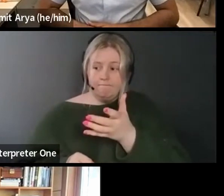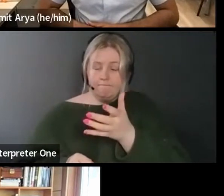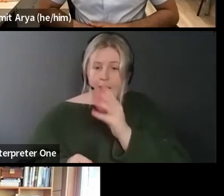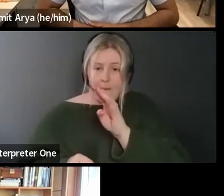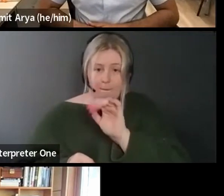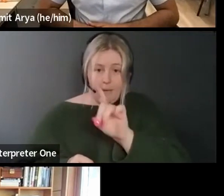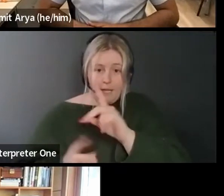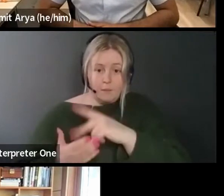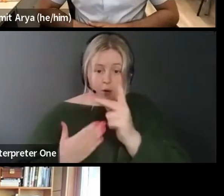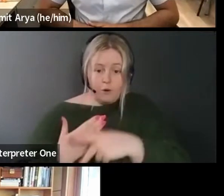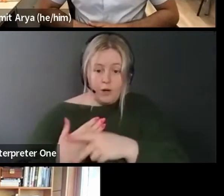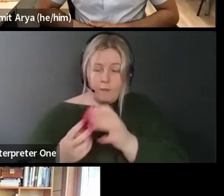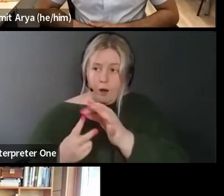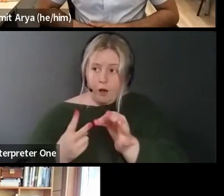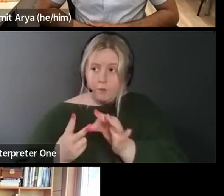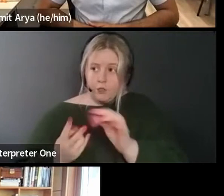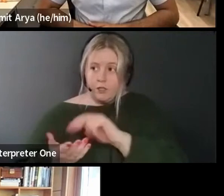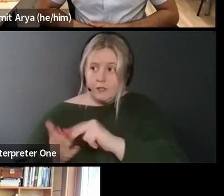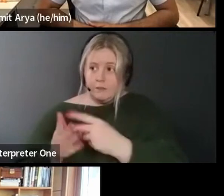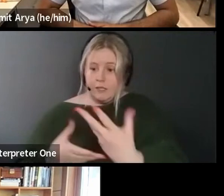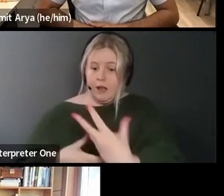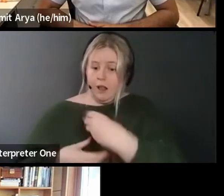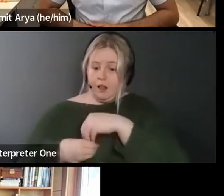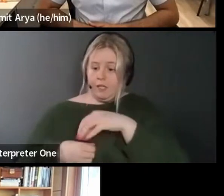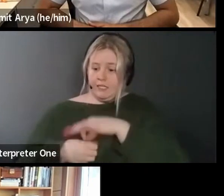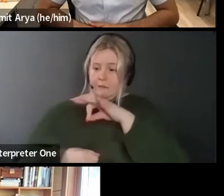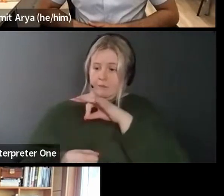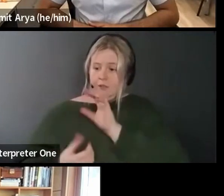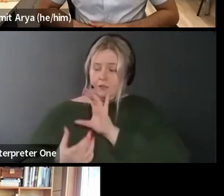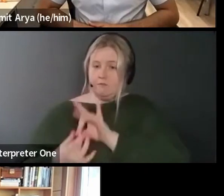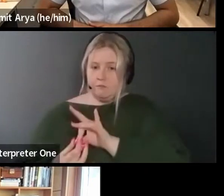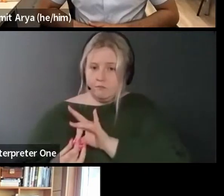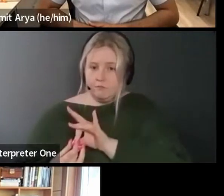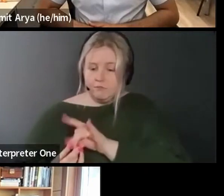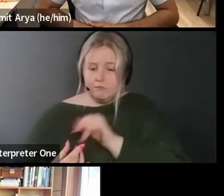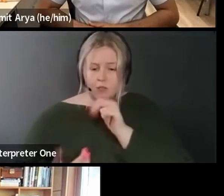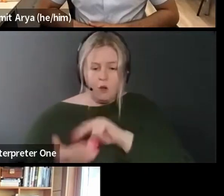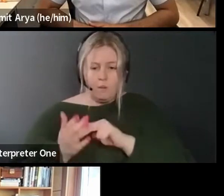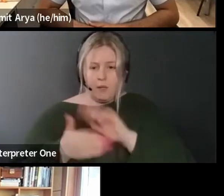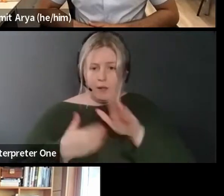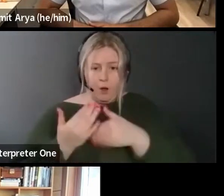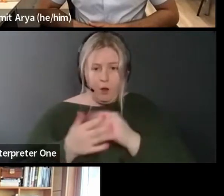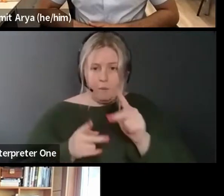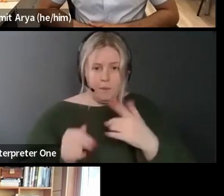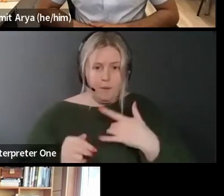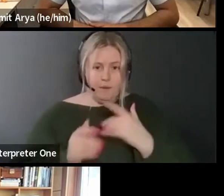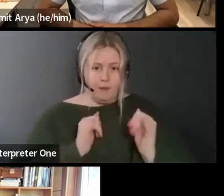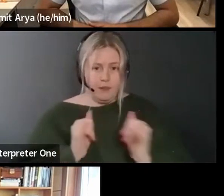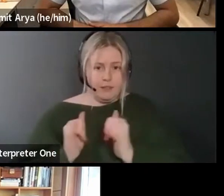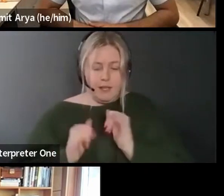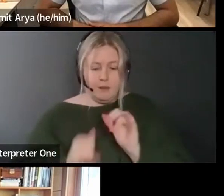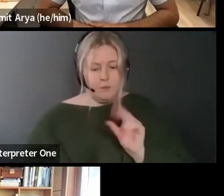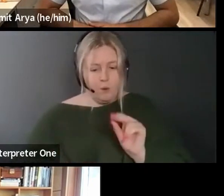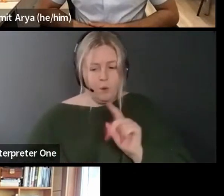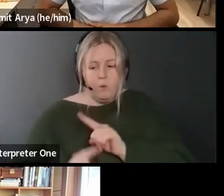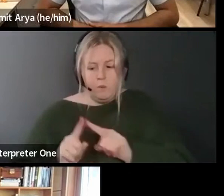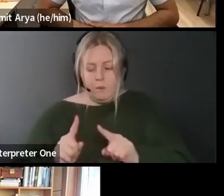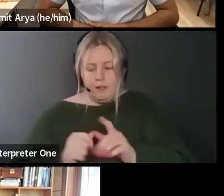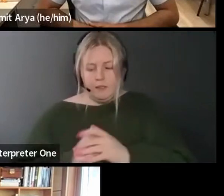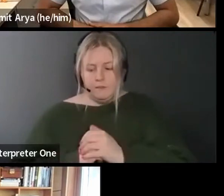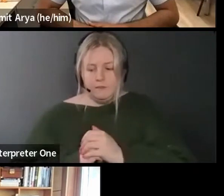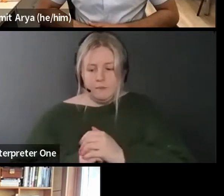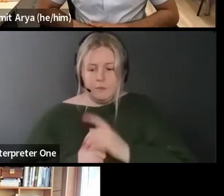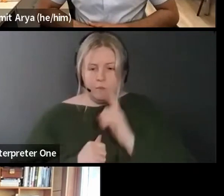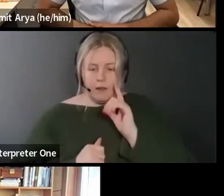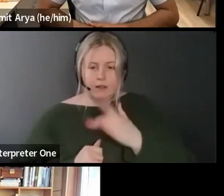know, I don't mean to speak for all people or to suggest that that is applicable in every situation, but it's certainly something that I feel